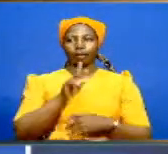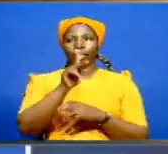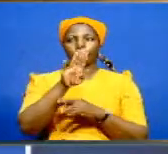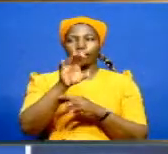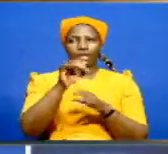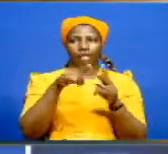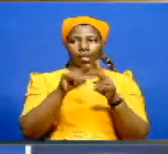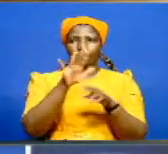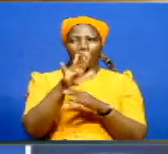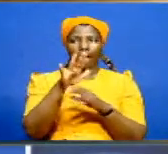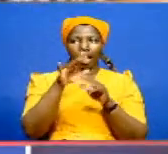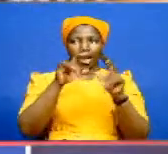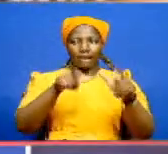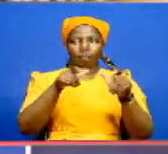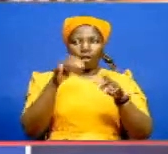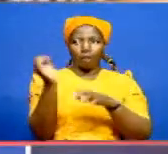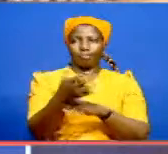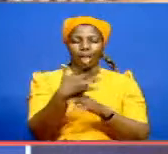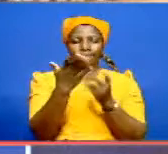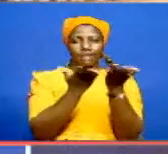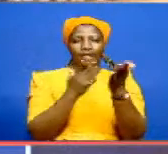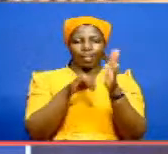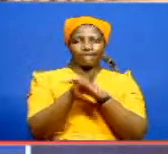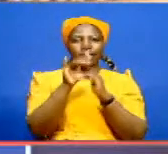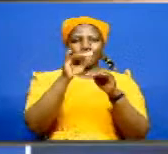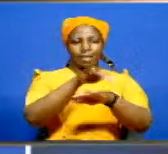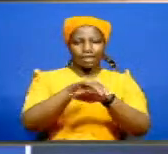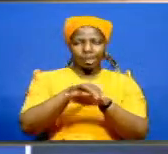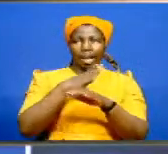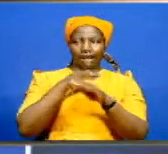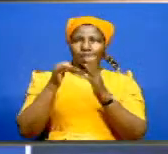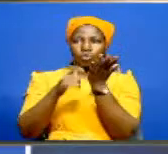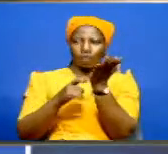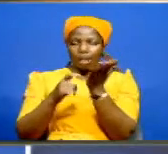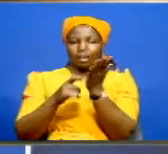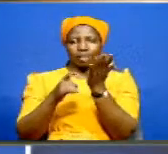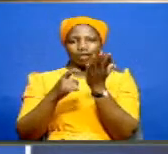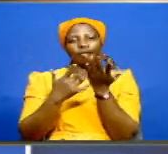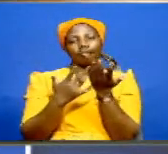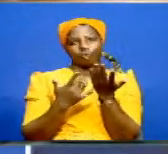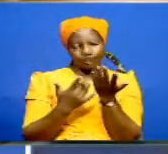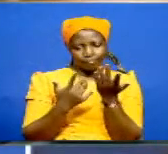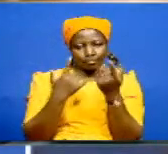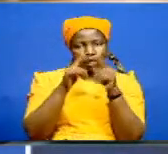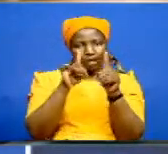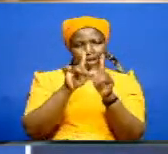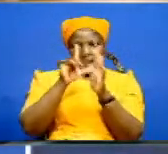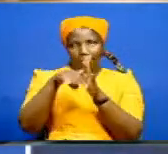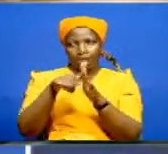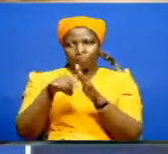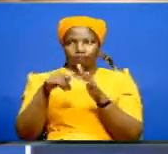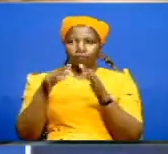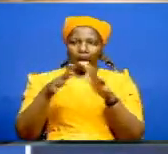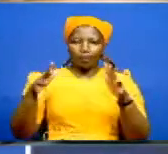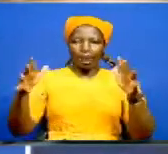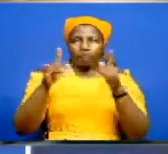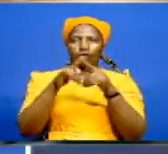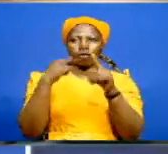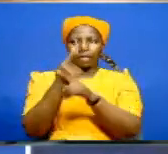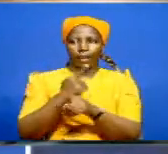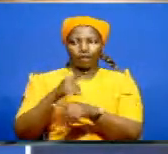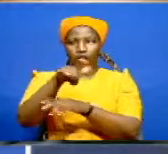began its radio broadcast services in English and Kiswahili, but since opened its frequencies to various vernacular languages.